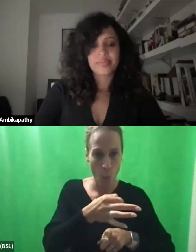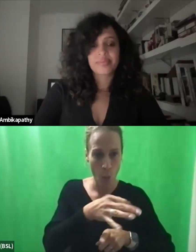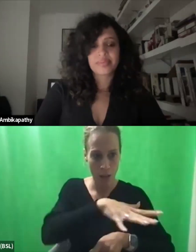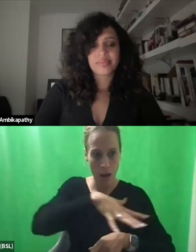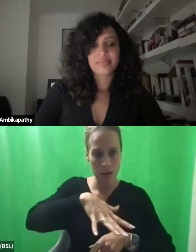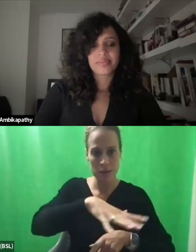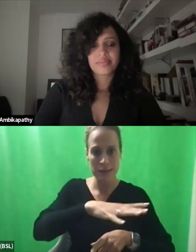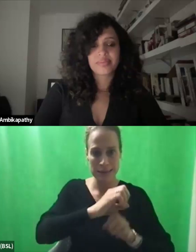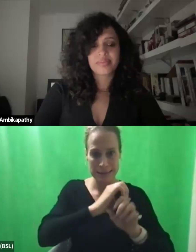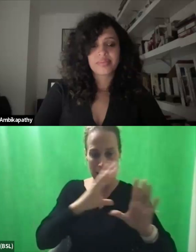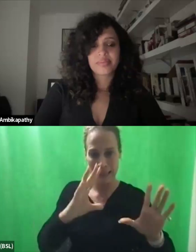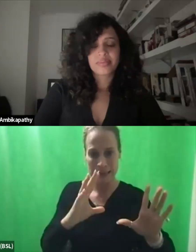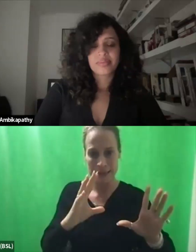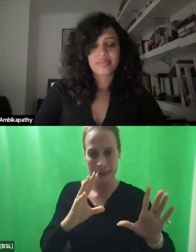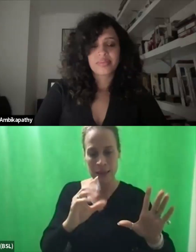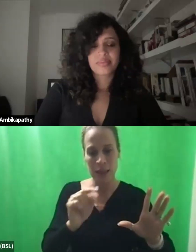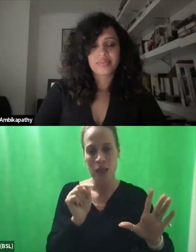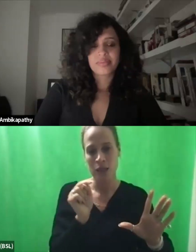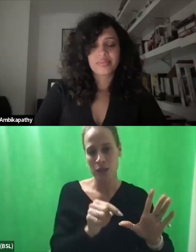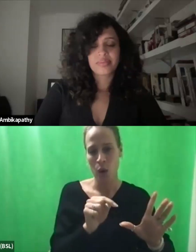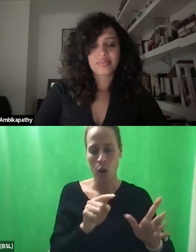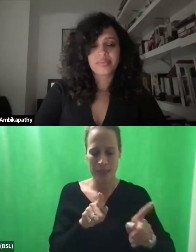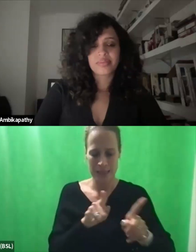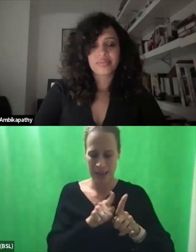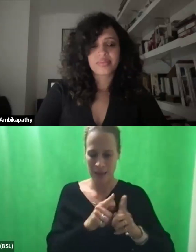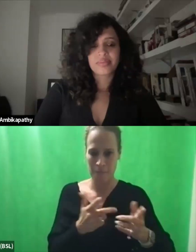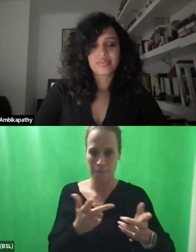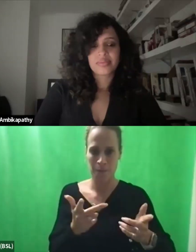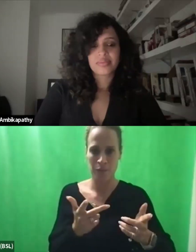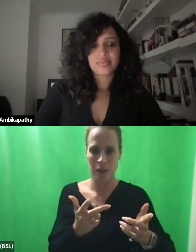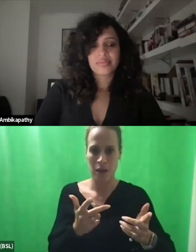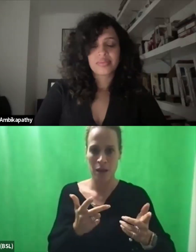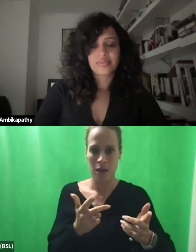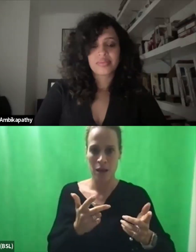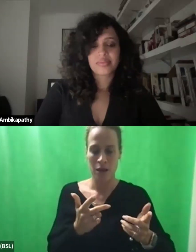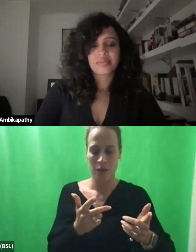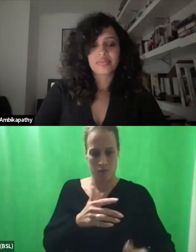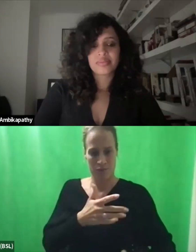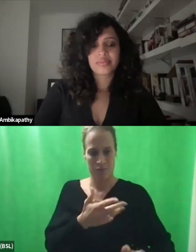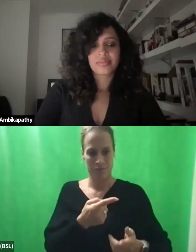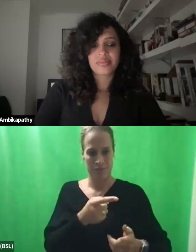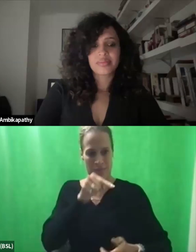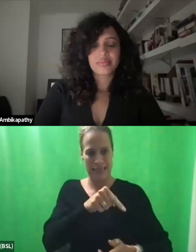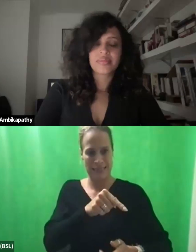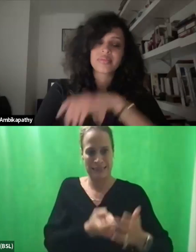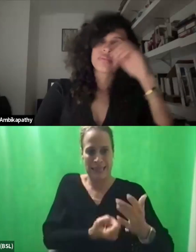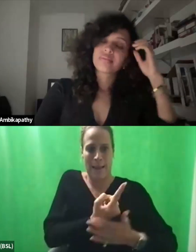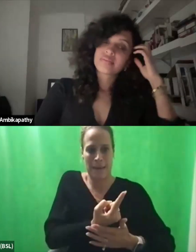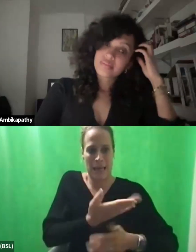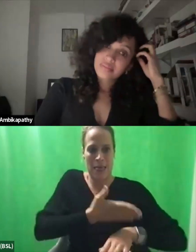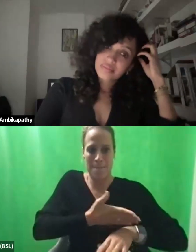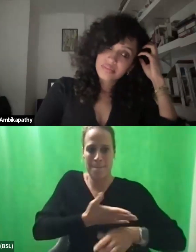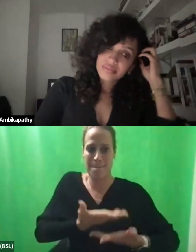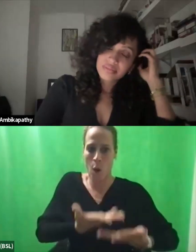start. So this thing is taking place at the moment, not to a